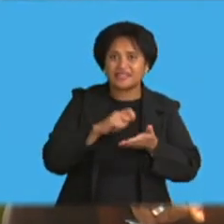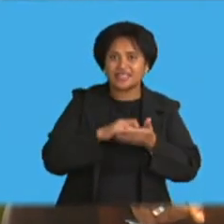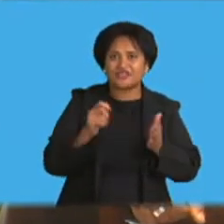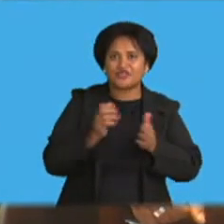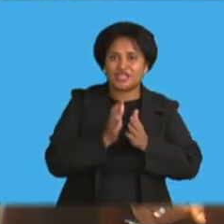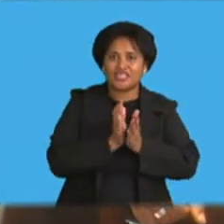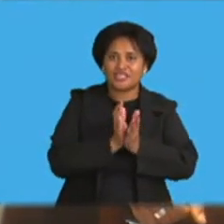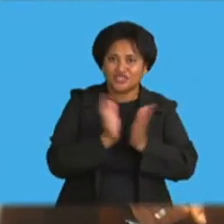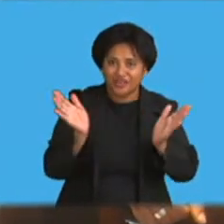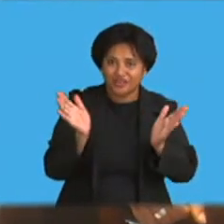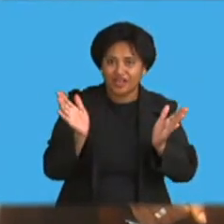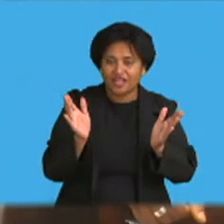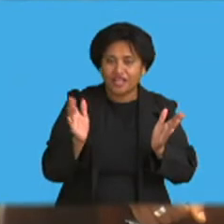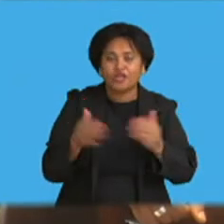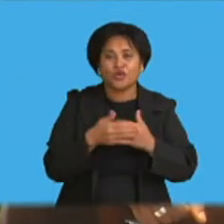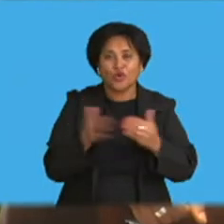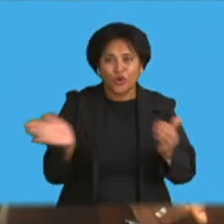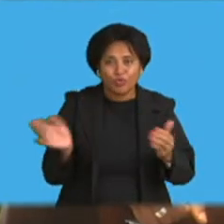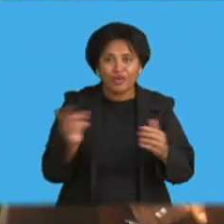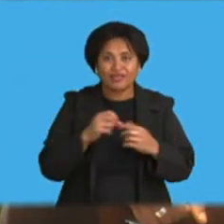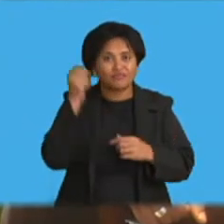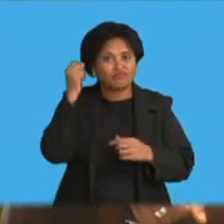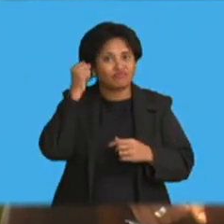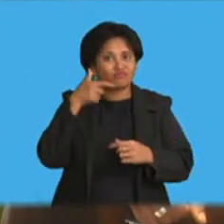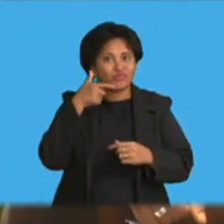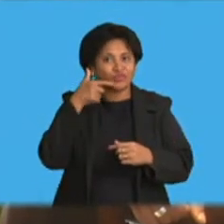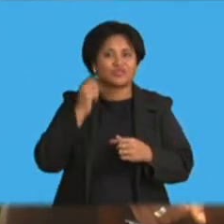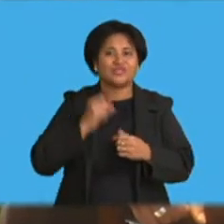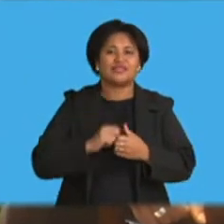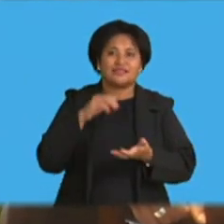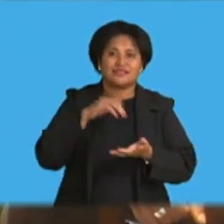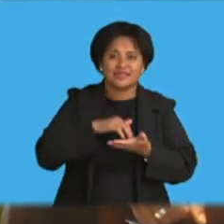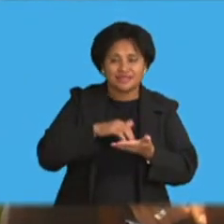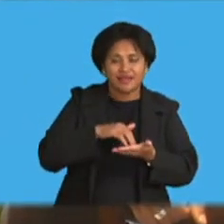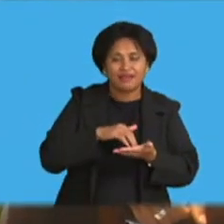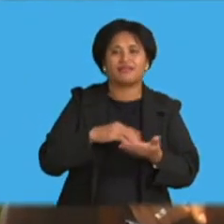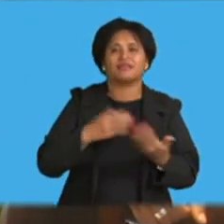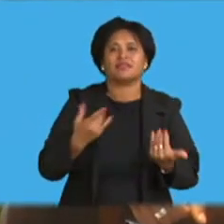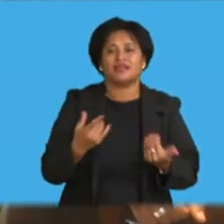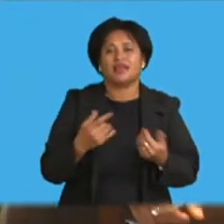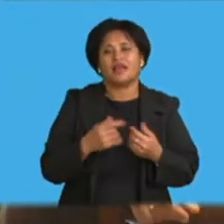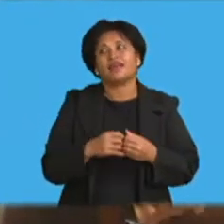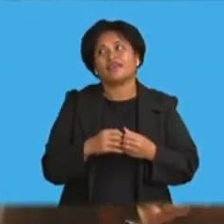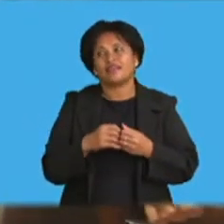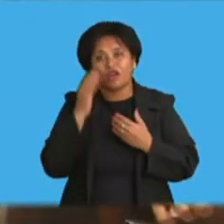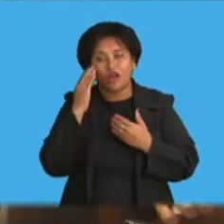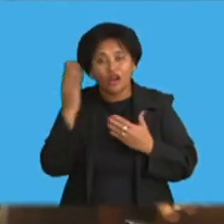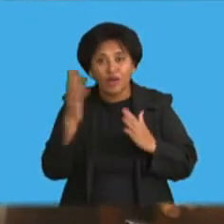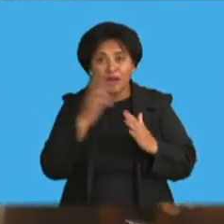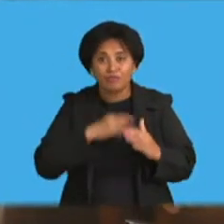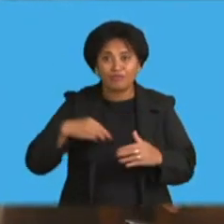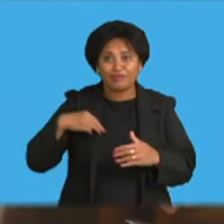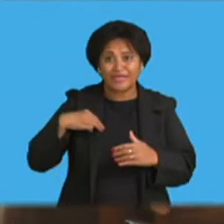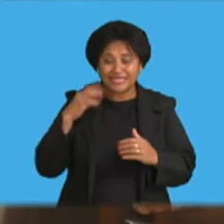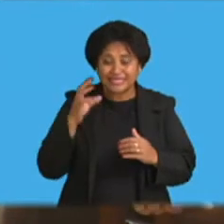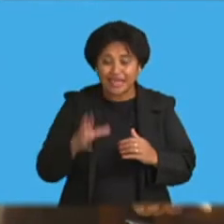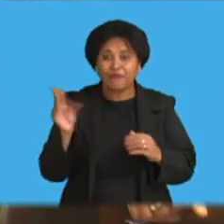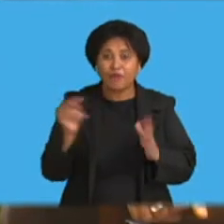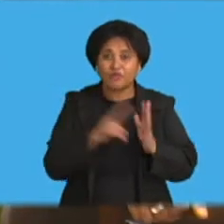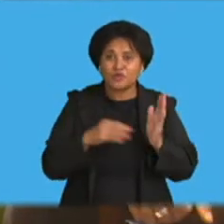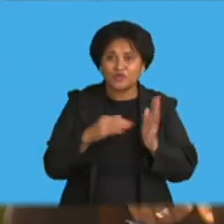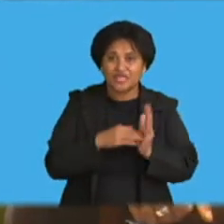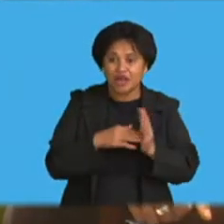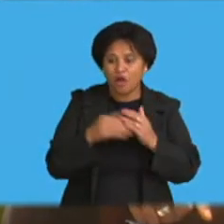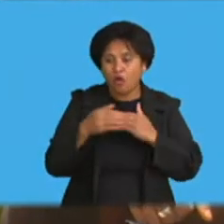open the telecentres that we have been doing in Korobuto College in this particular instance, the Honourable Minister from New Zealand to open the telecentre in Lautoka